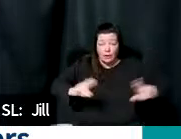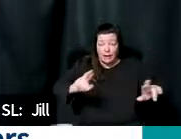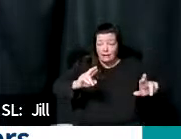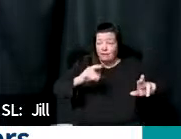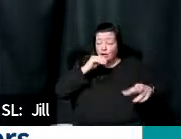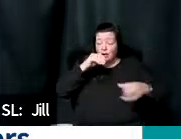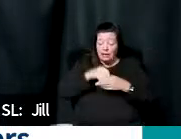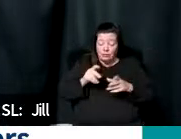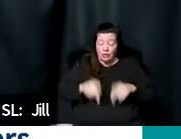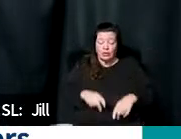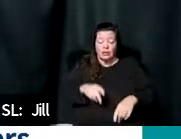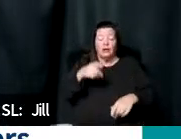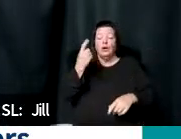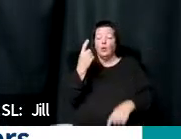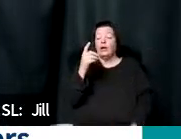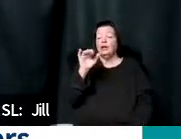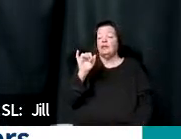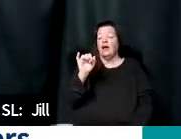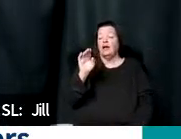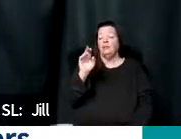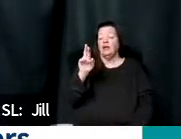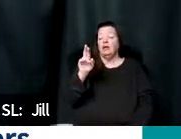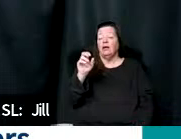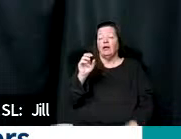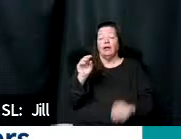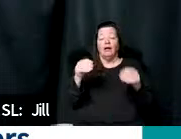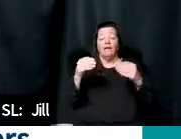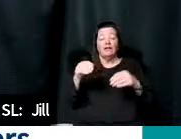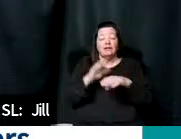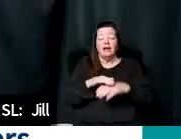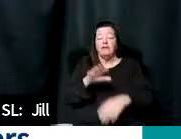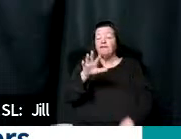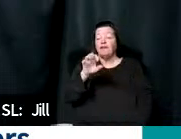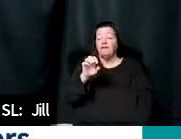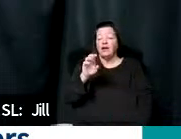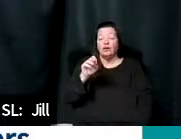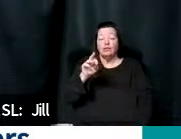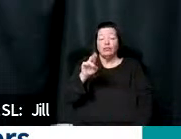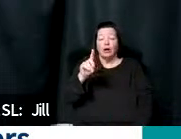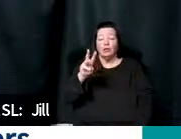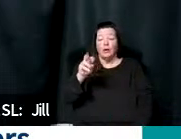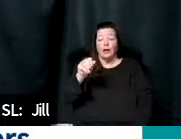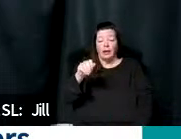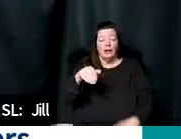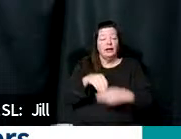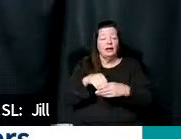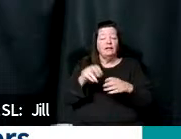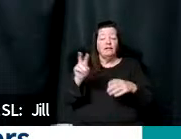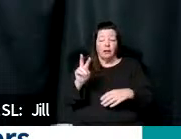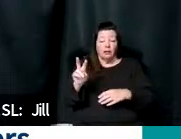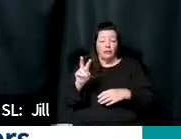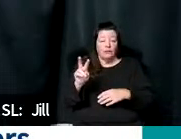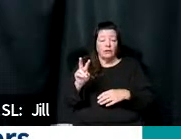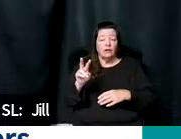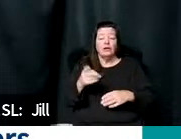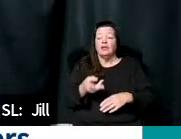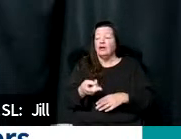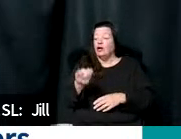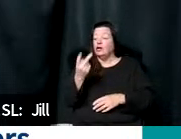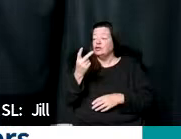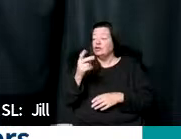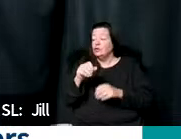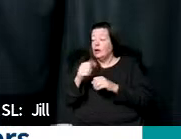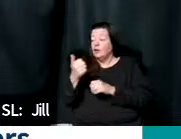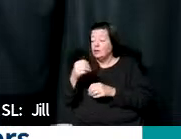have one at the IBR office on 500 Broadway in Vancouver. There's two others